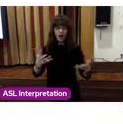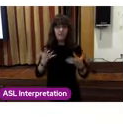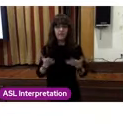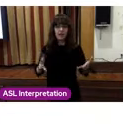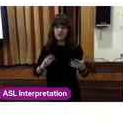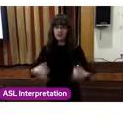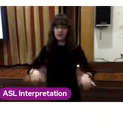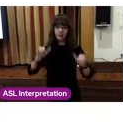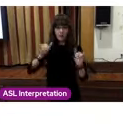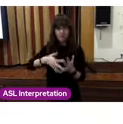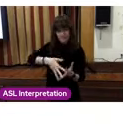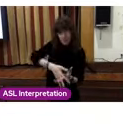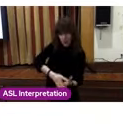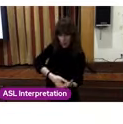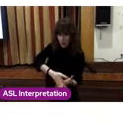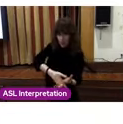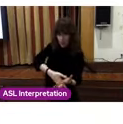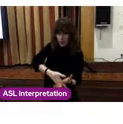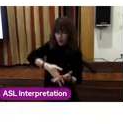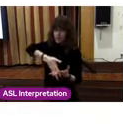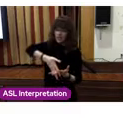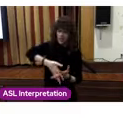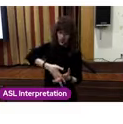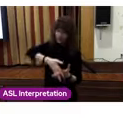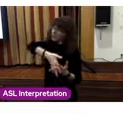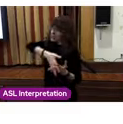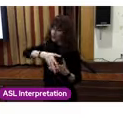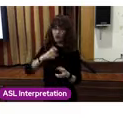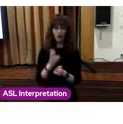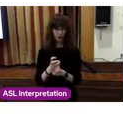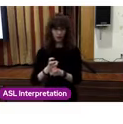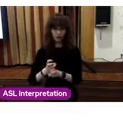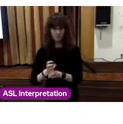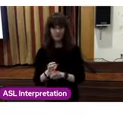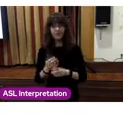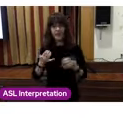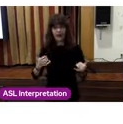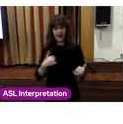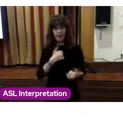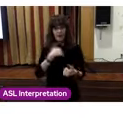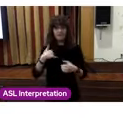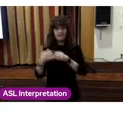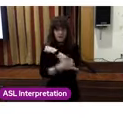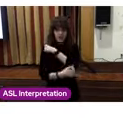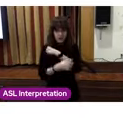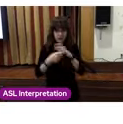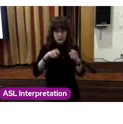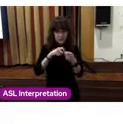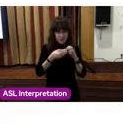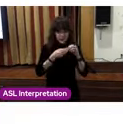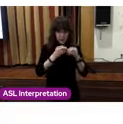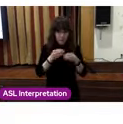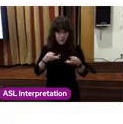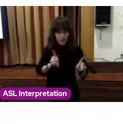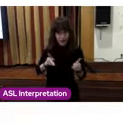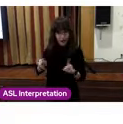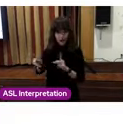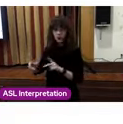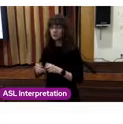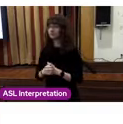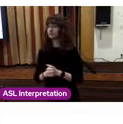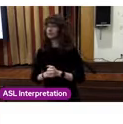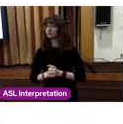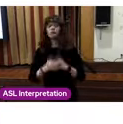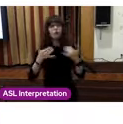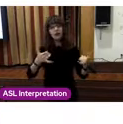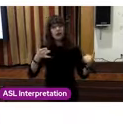from, nation quotas, et cetera. Just now there was reporting about even there are Ukrainian folks and families coming